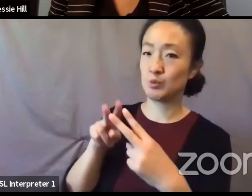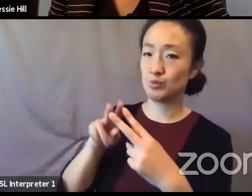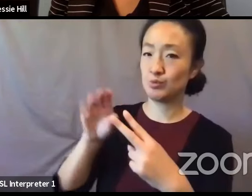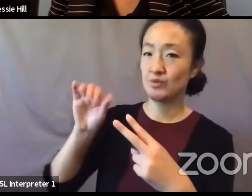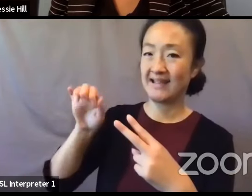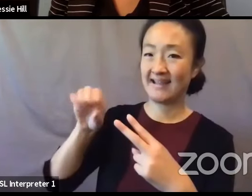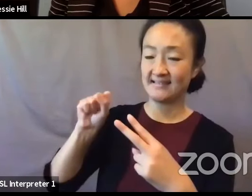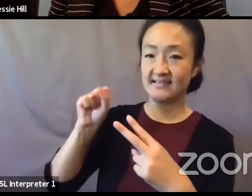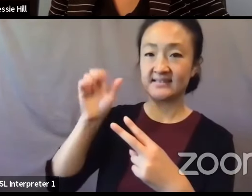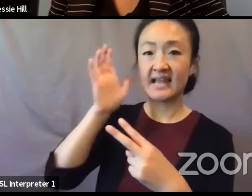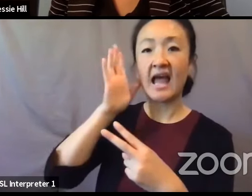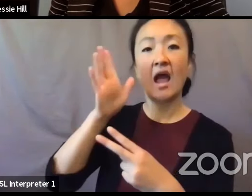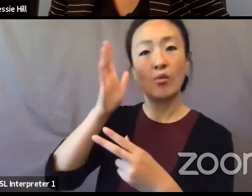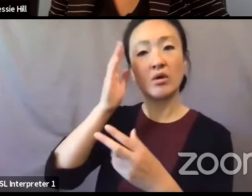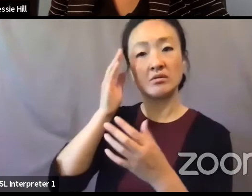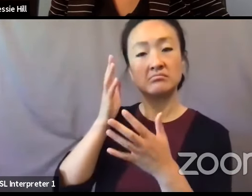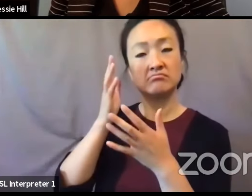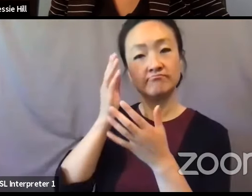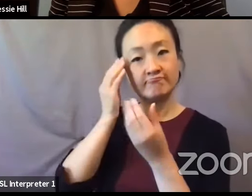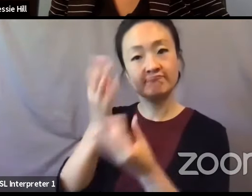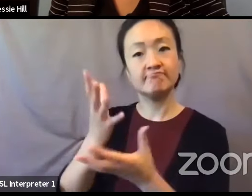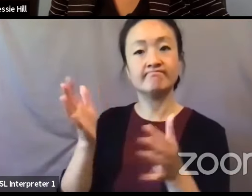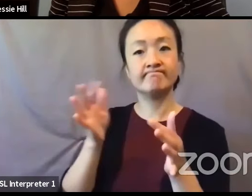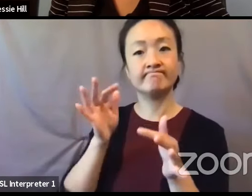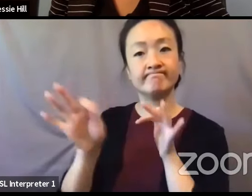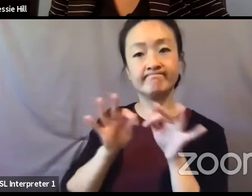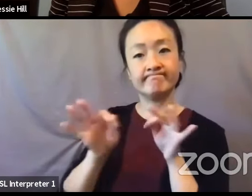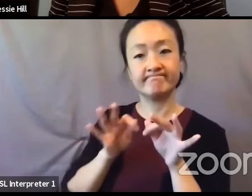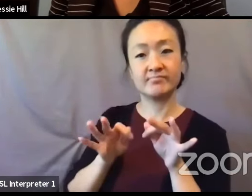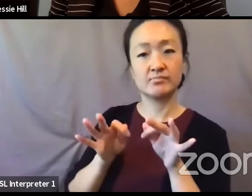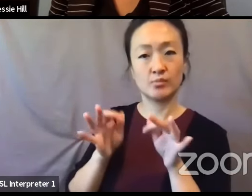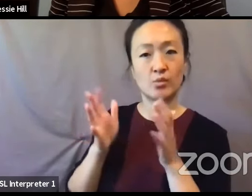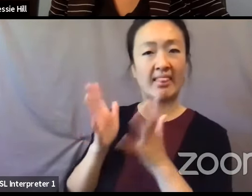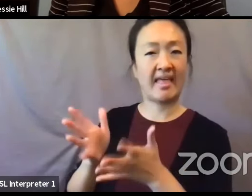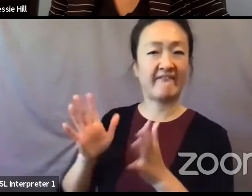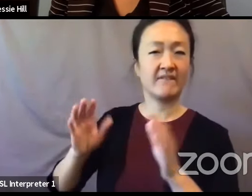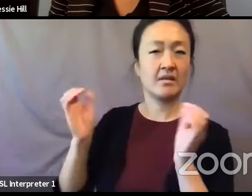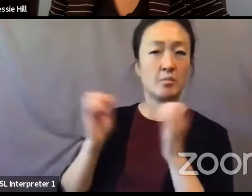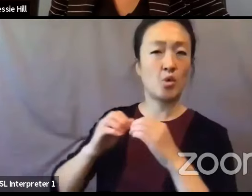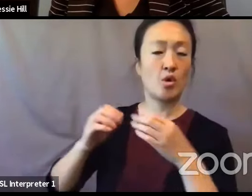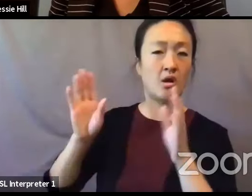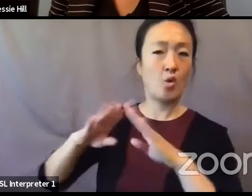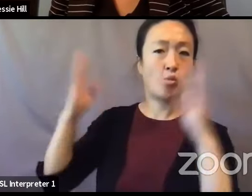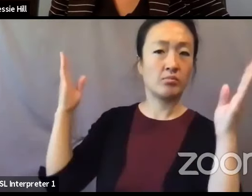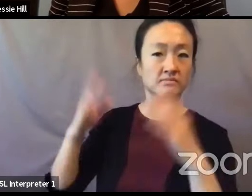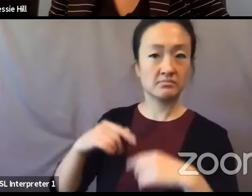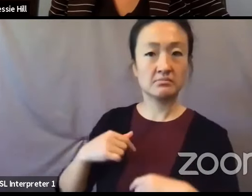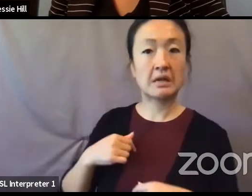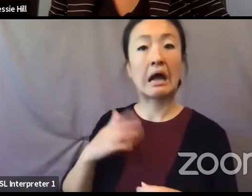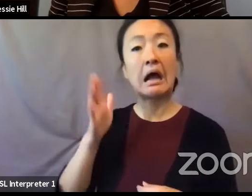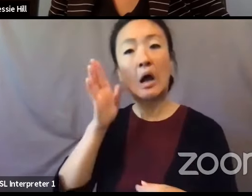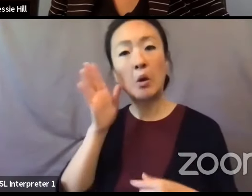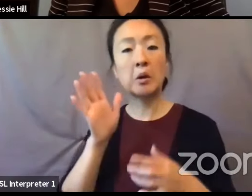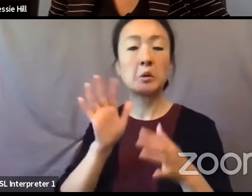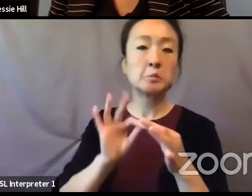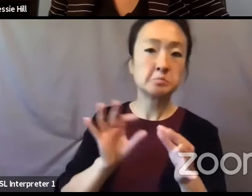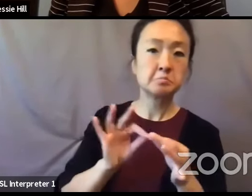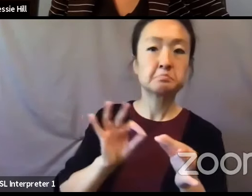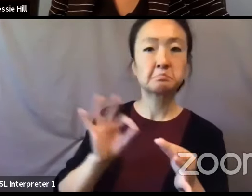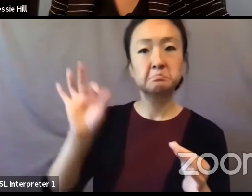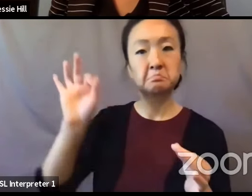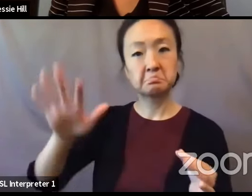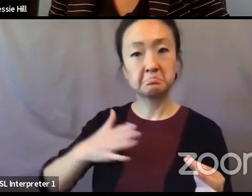note some of what's left open and say a little bit about what the history might suggest about how to think